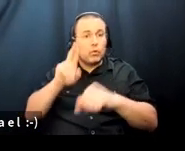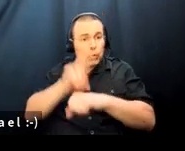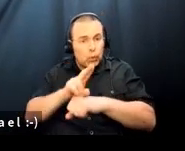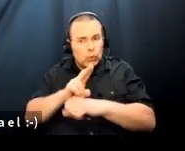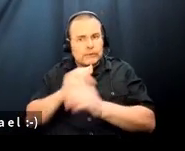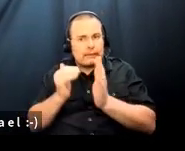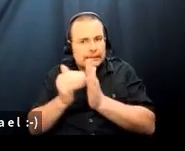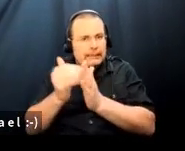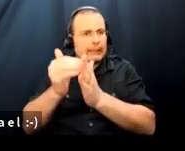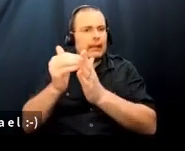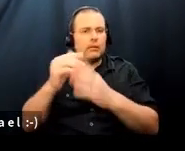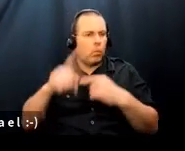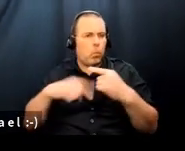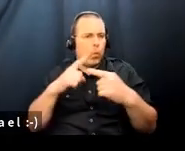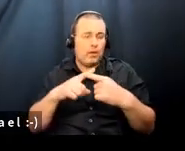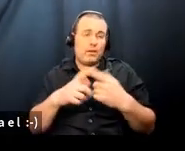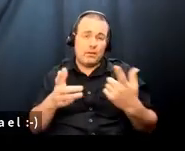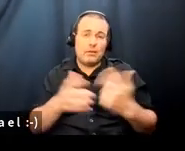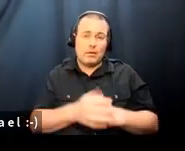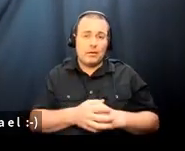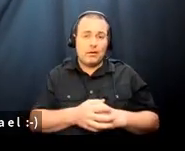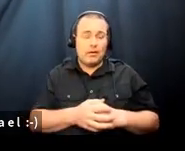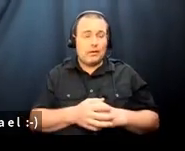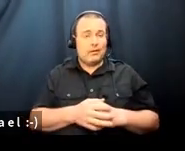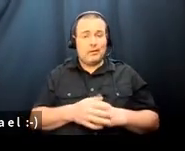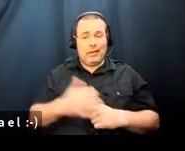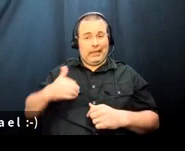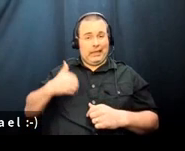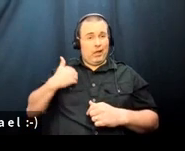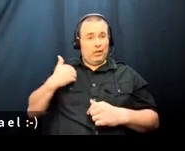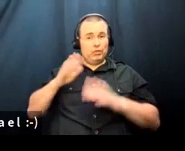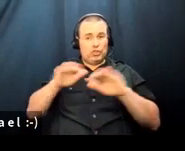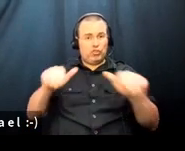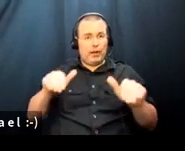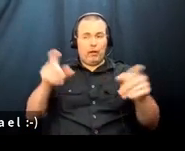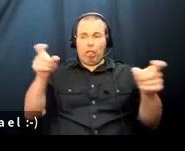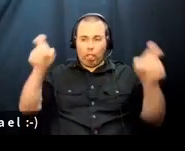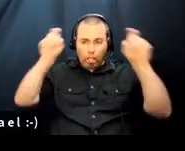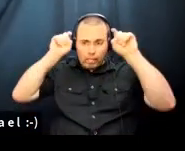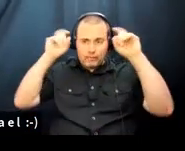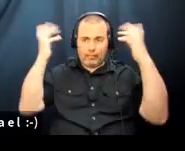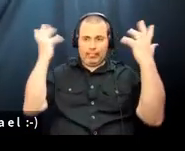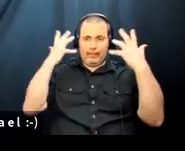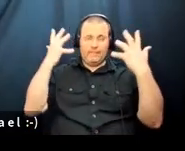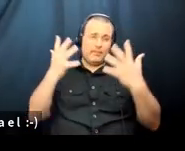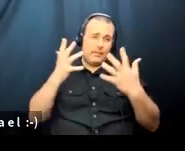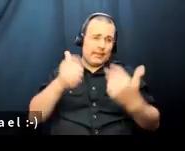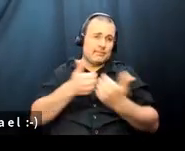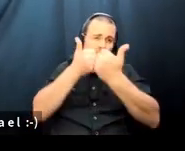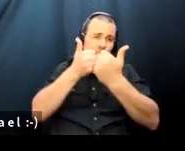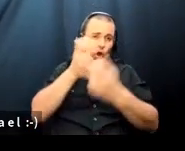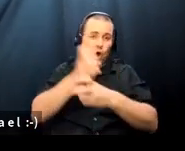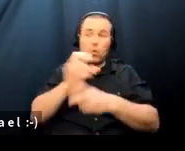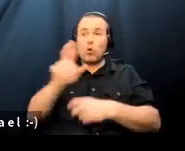You know, it's really, really hard to get young children to wear hearing aids or other